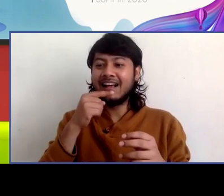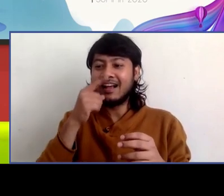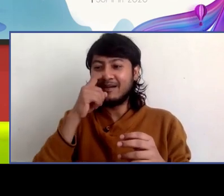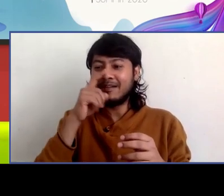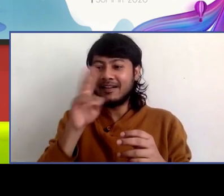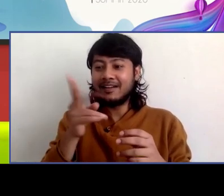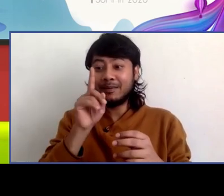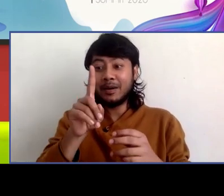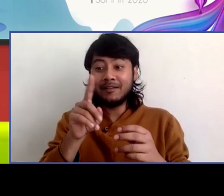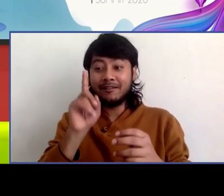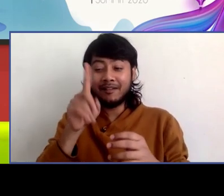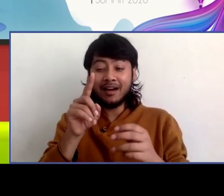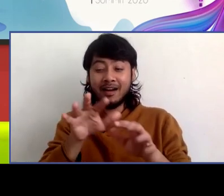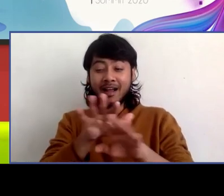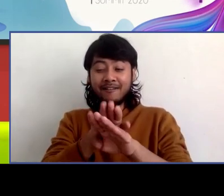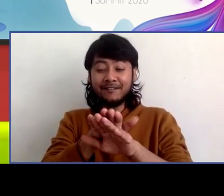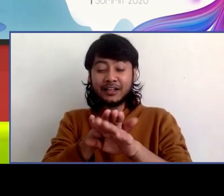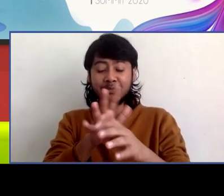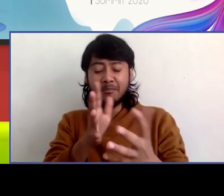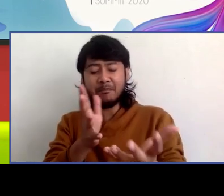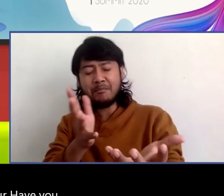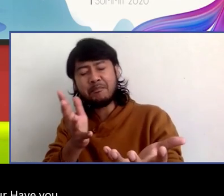in color? Have you looked a little closer?